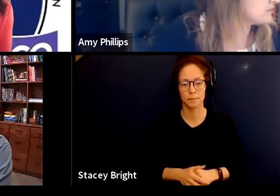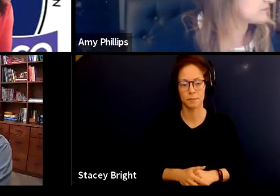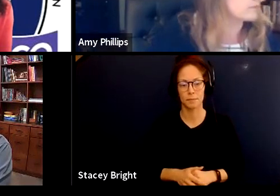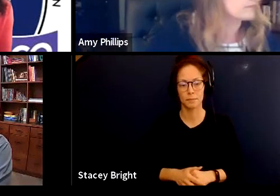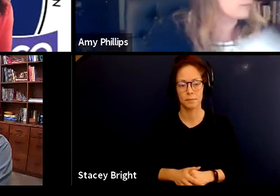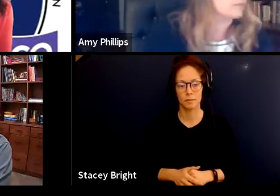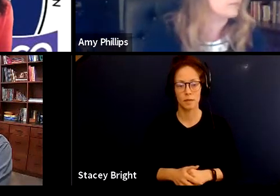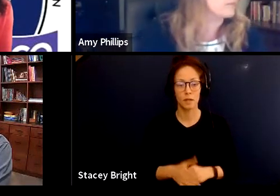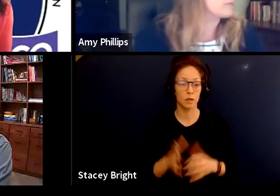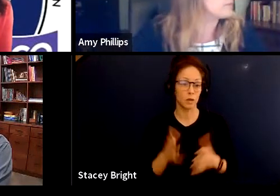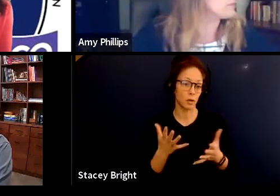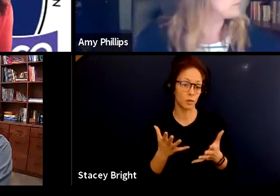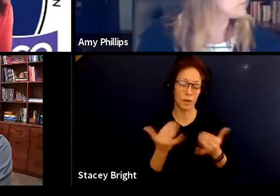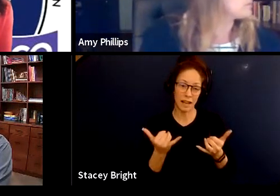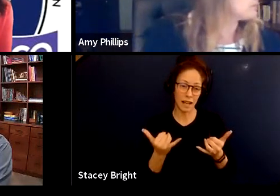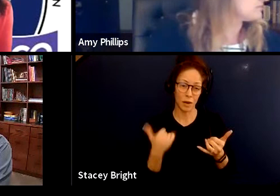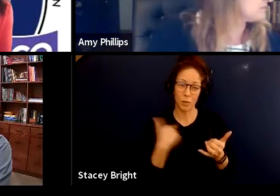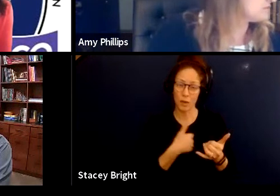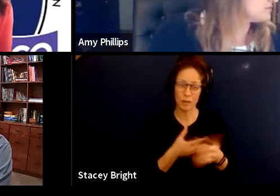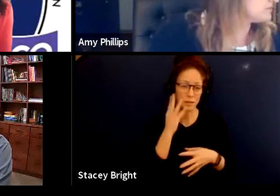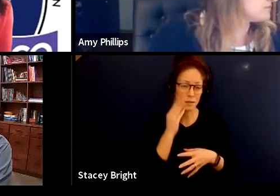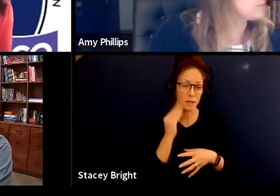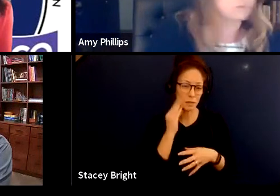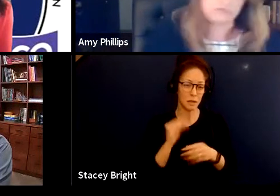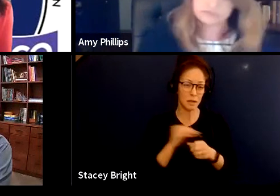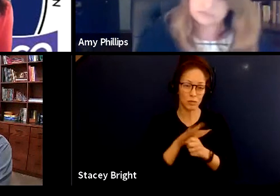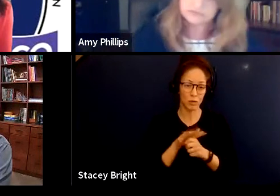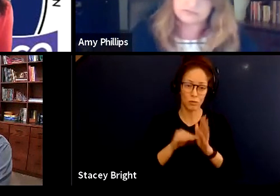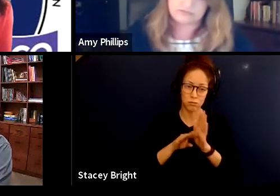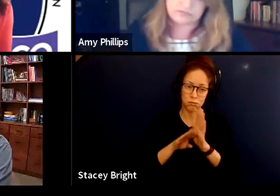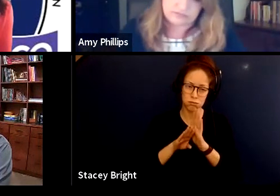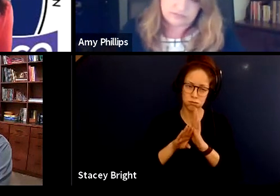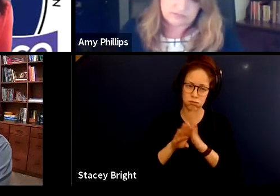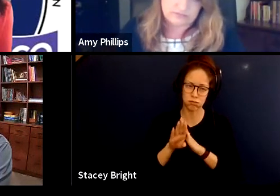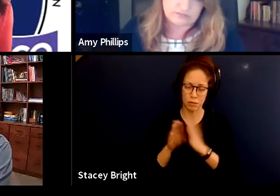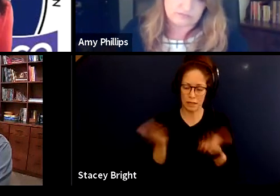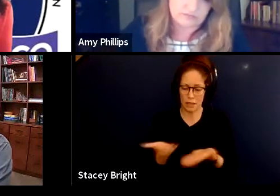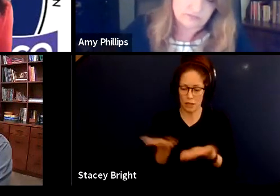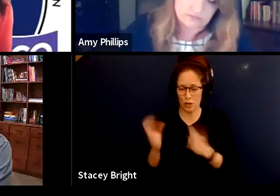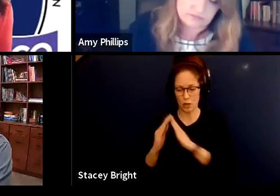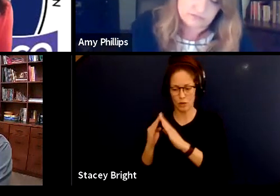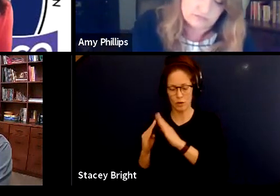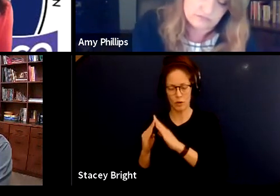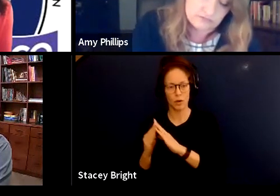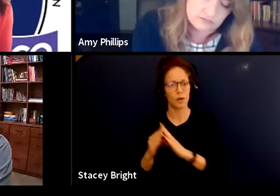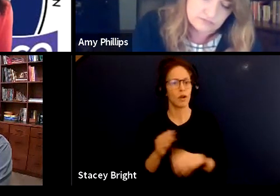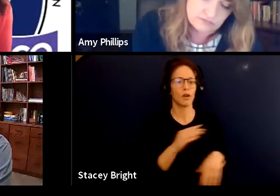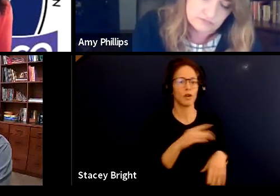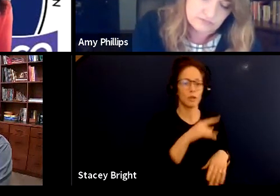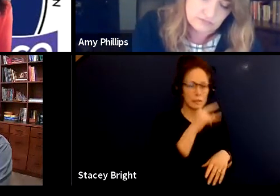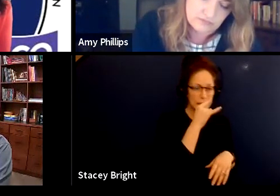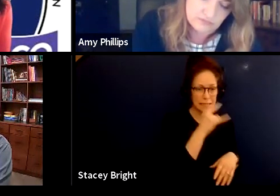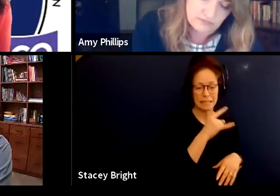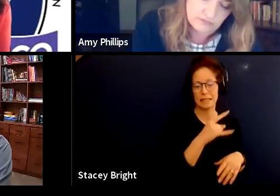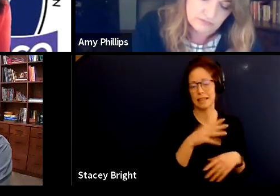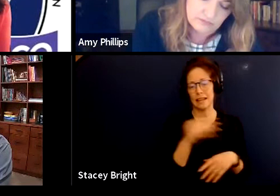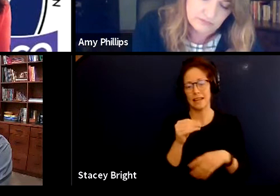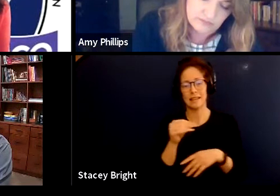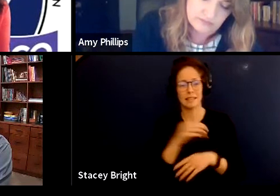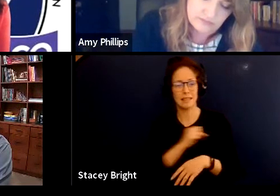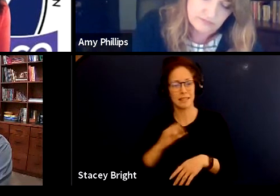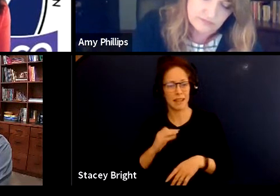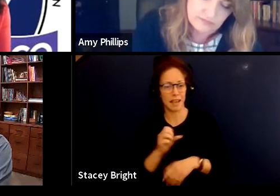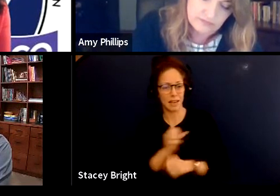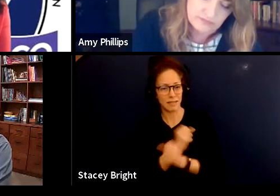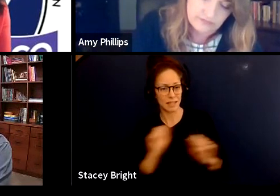to mention that cases are continuing to skyrocket in our community, our students, our staff safety, as well as